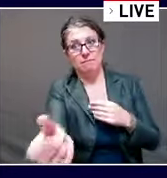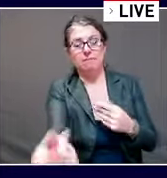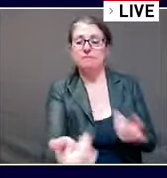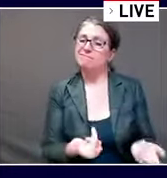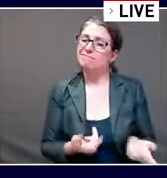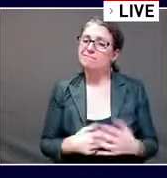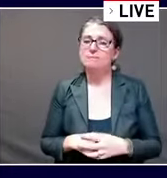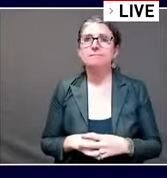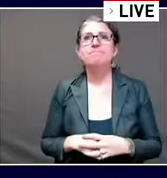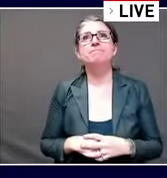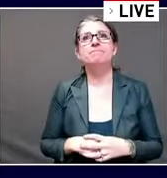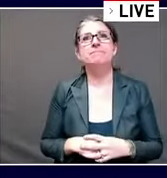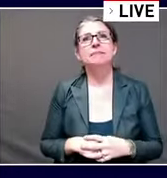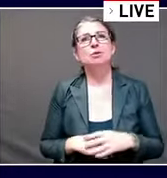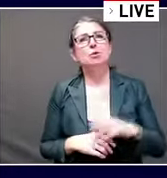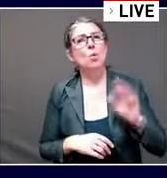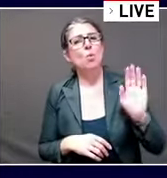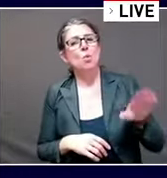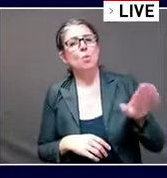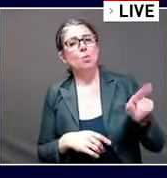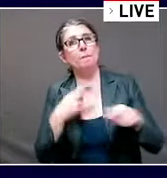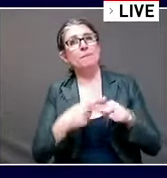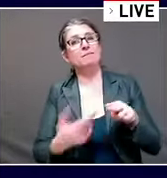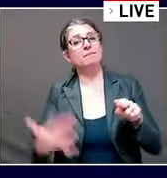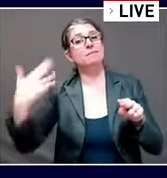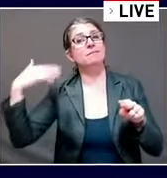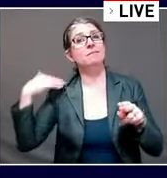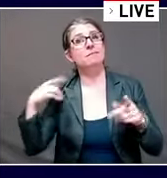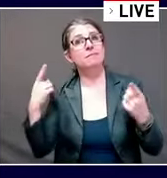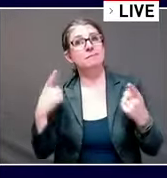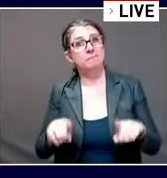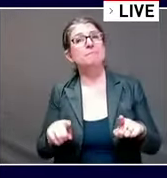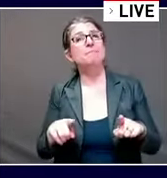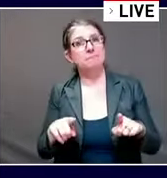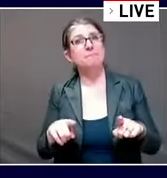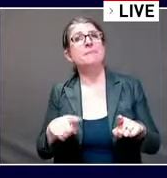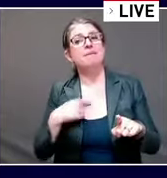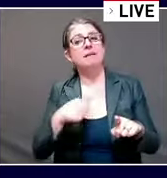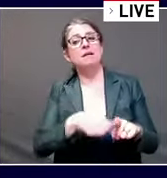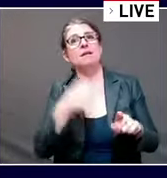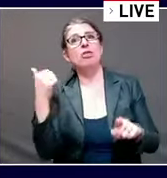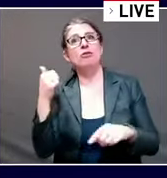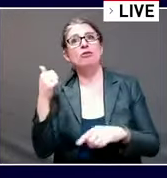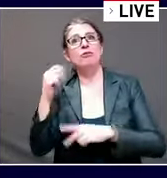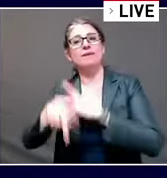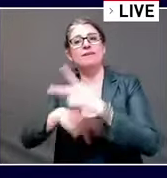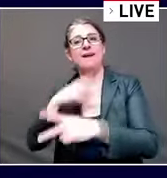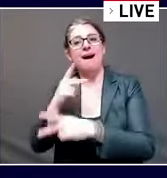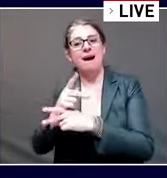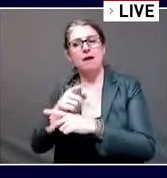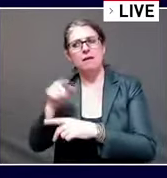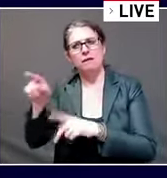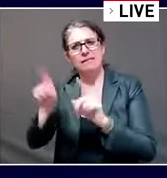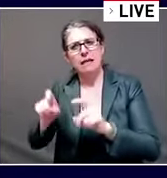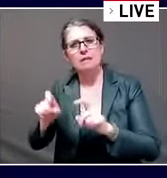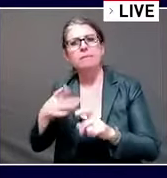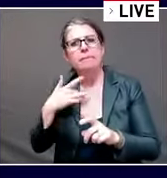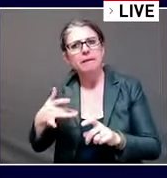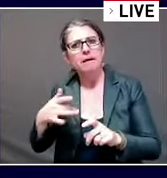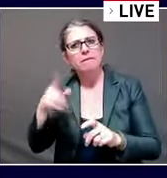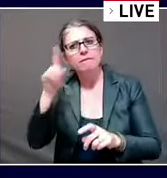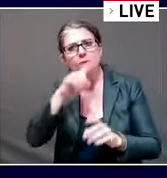false positive than a false negative? So the false positives are, no, it's not that one is more